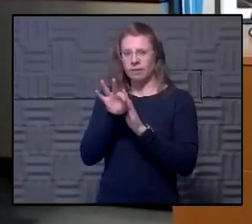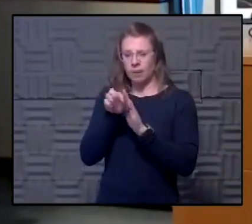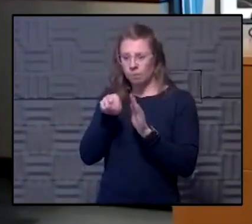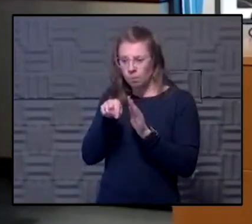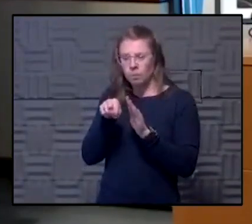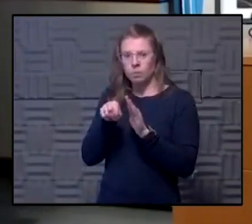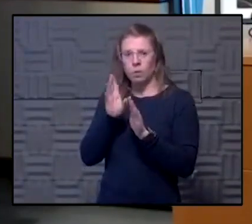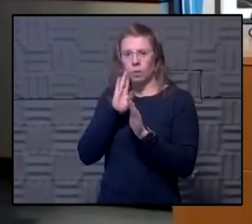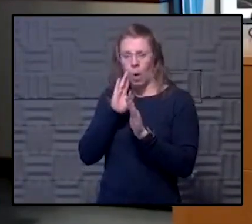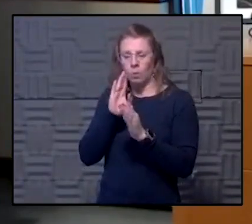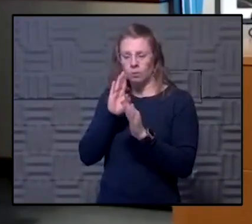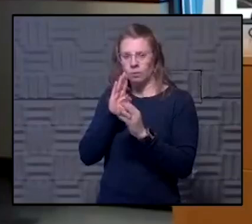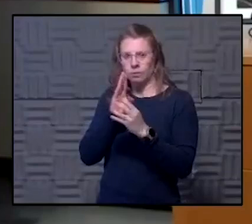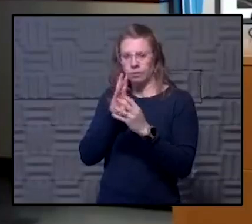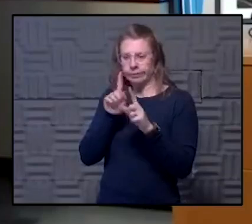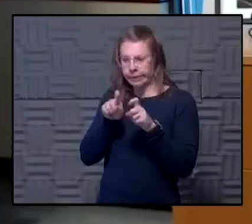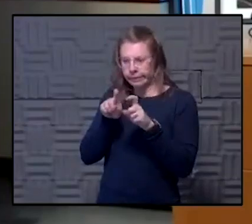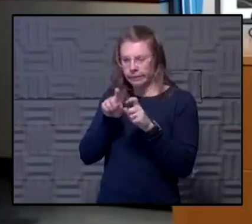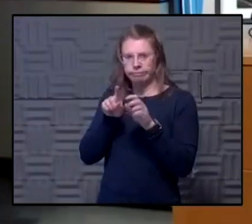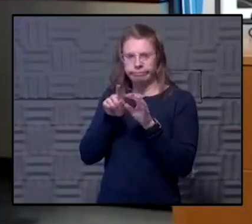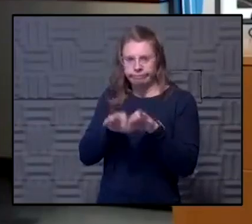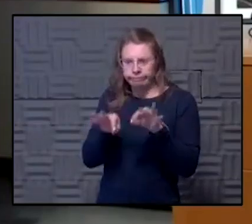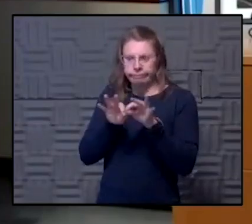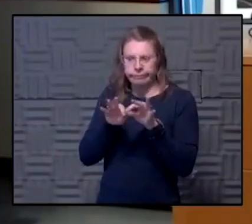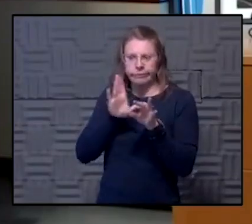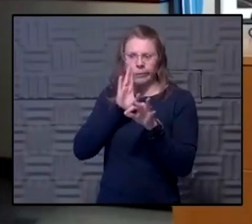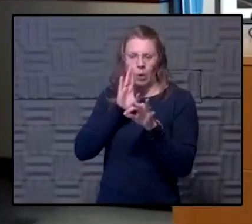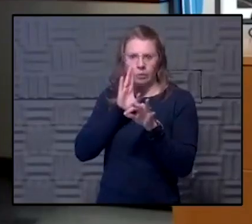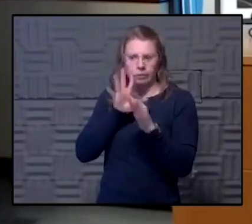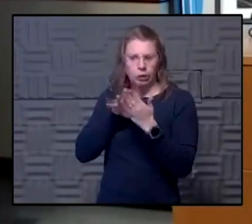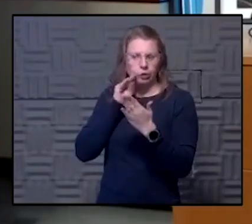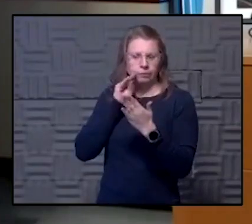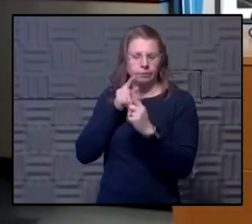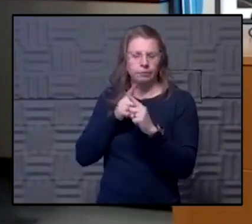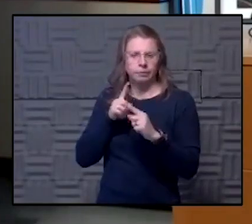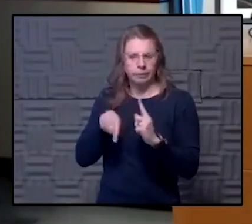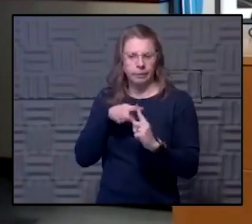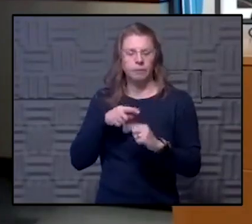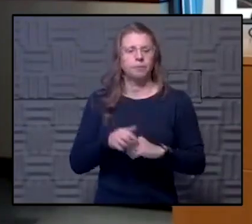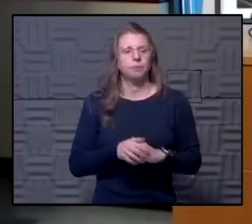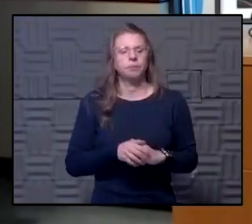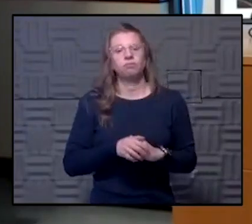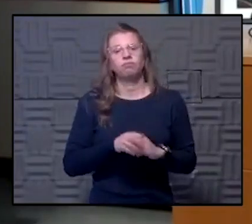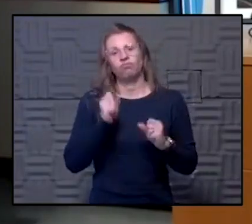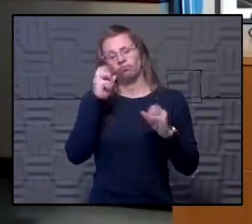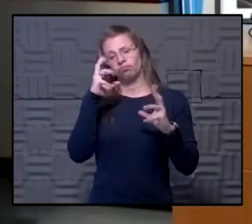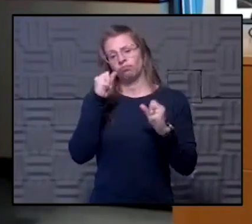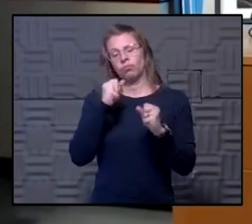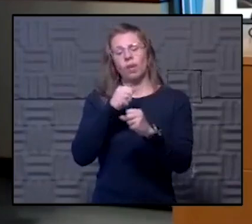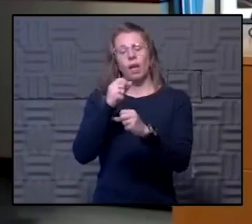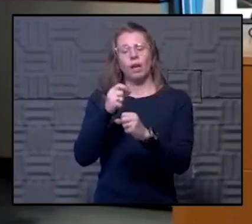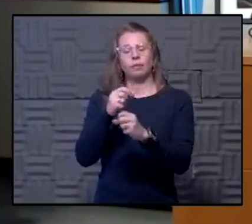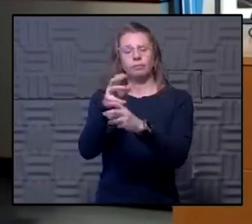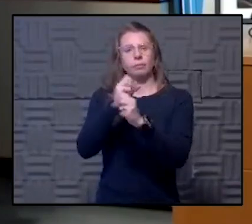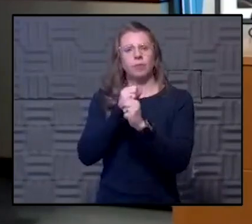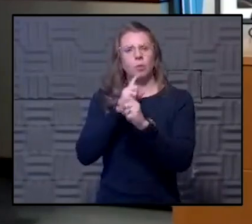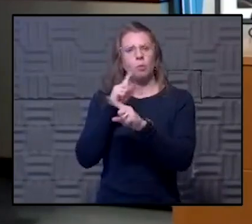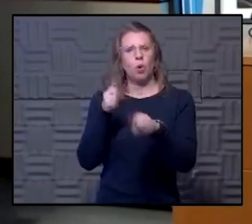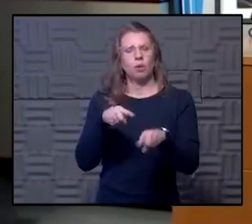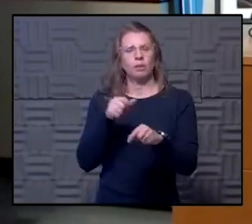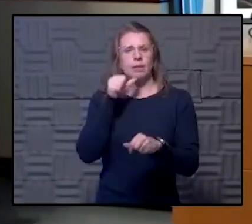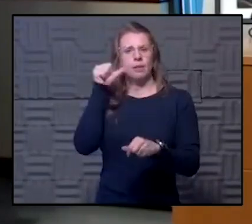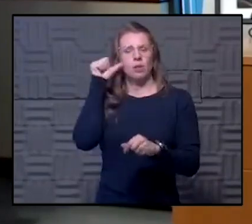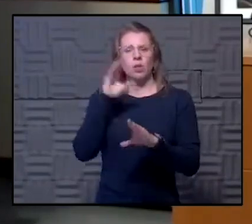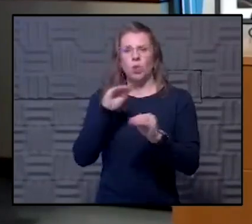that particularly matter. But it's been fascinating. We got this in our incident command report yesterday. We had no